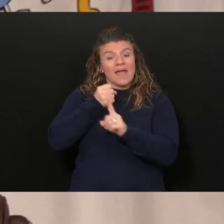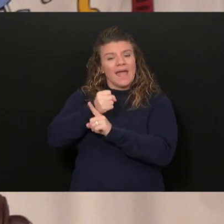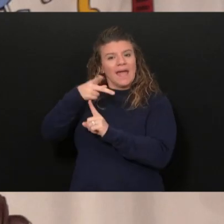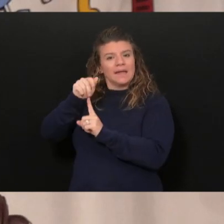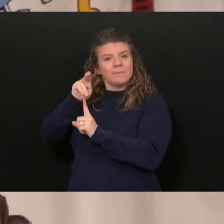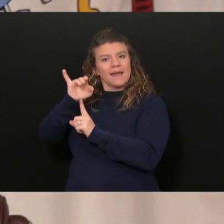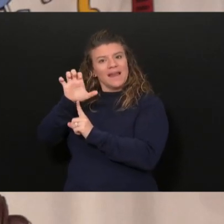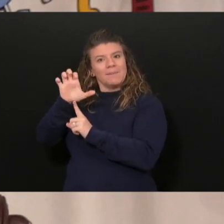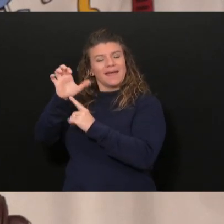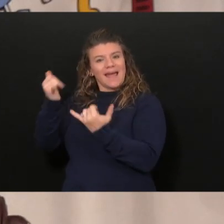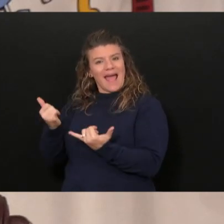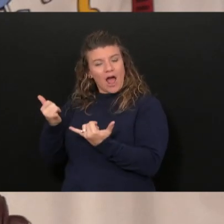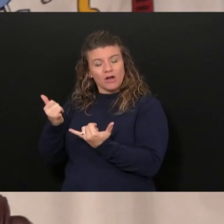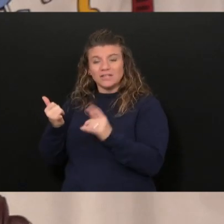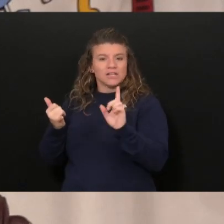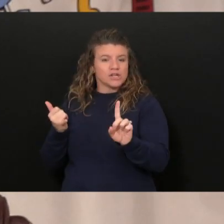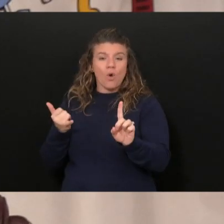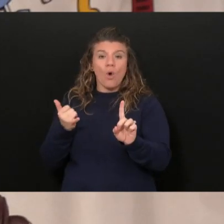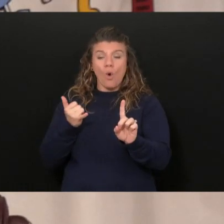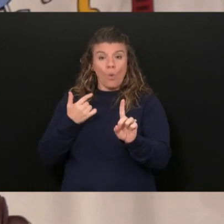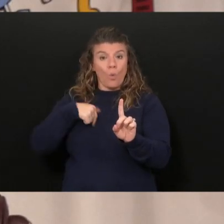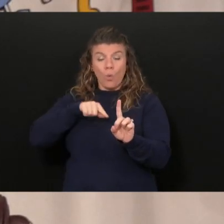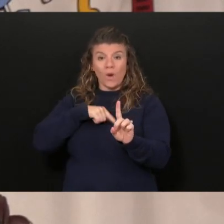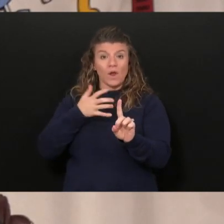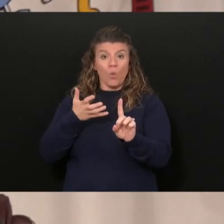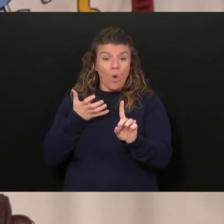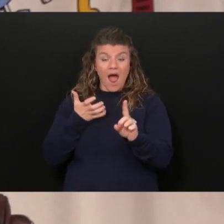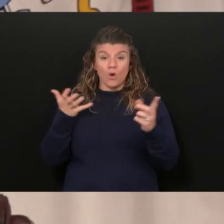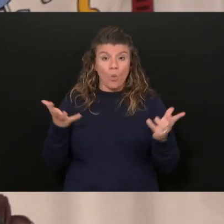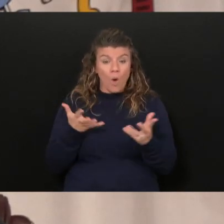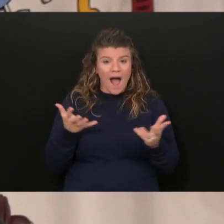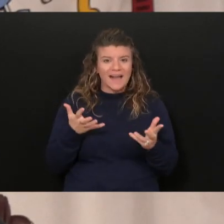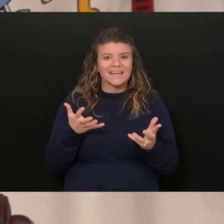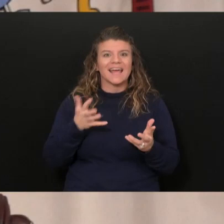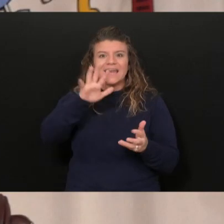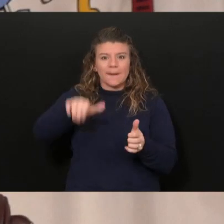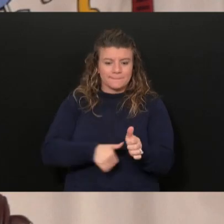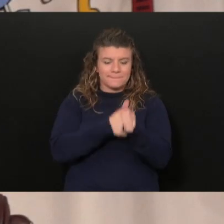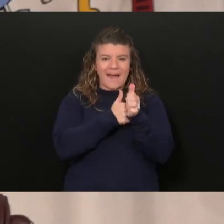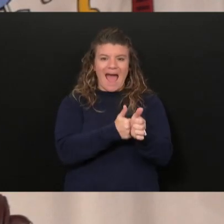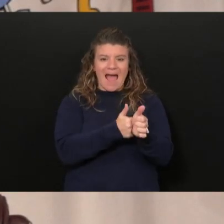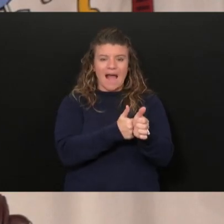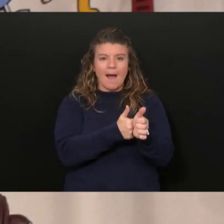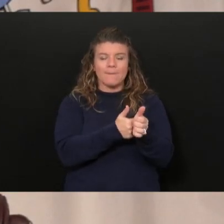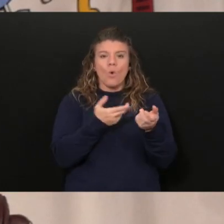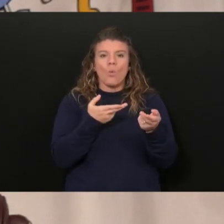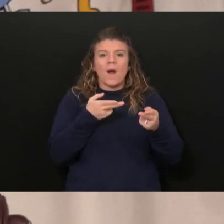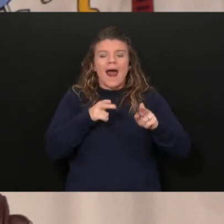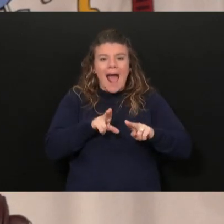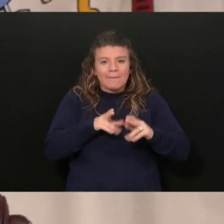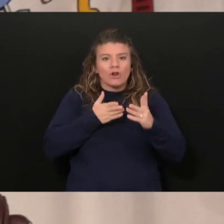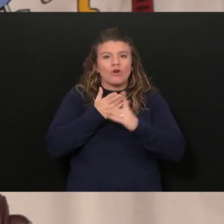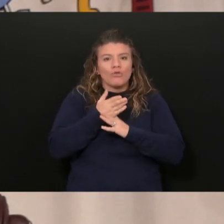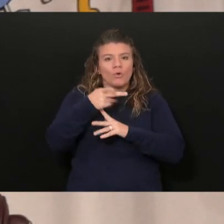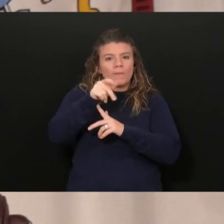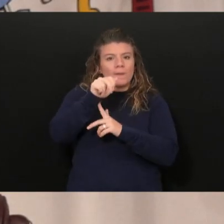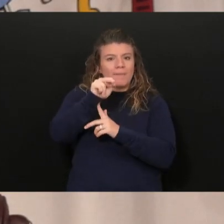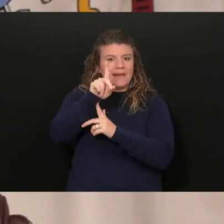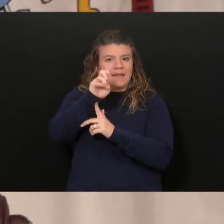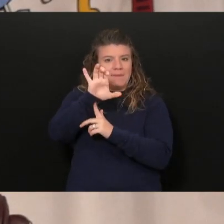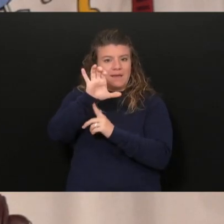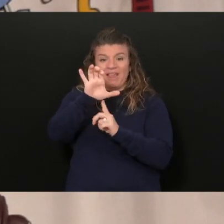lap. All we're asking to do is to be able to backfill the cause and effect of this pandemic. That's